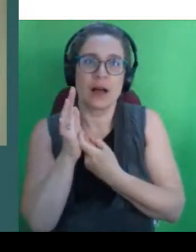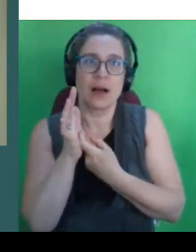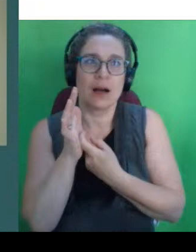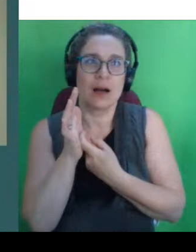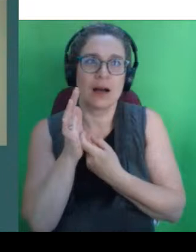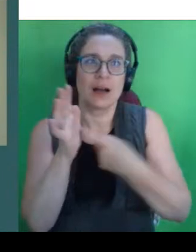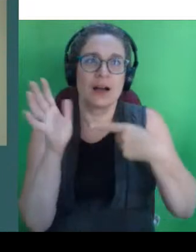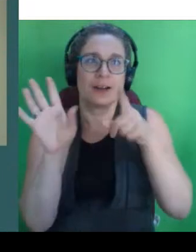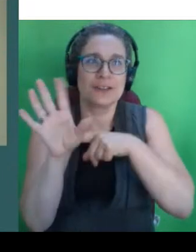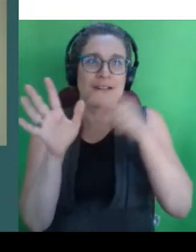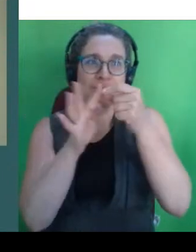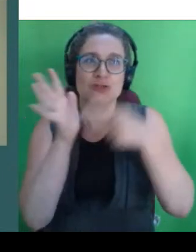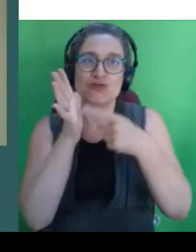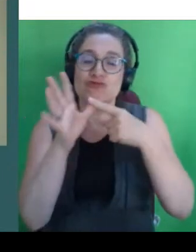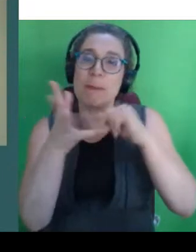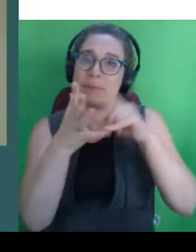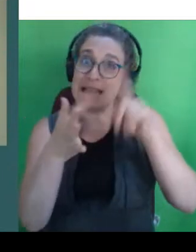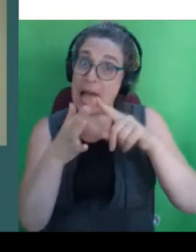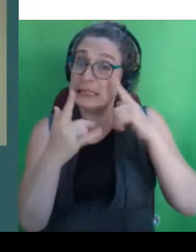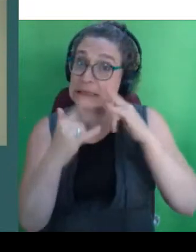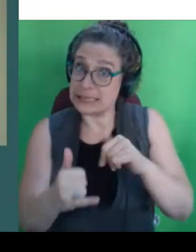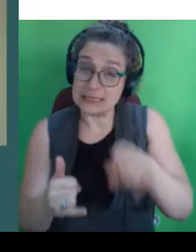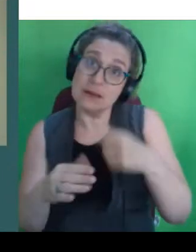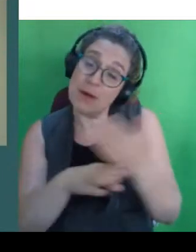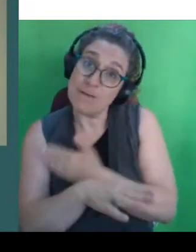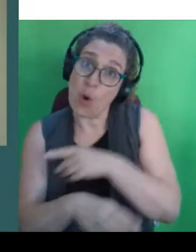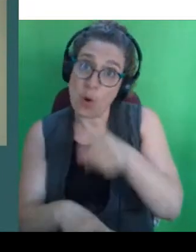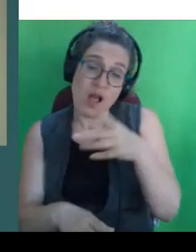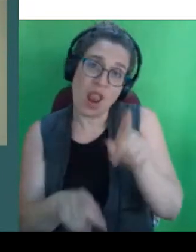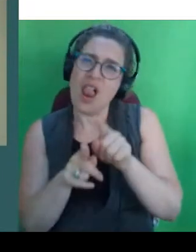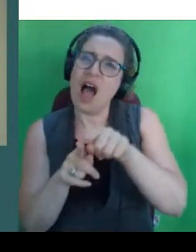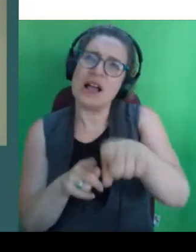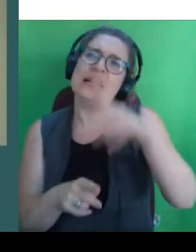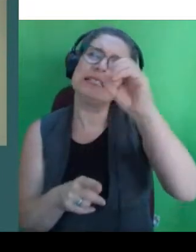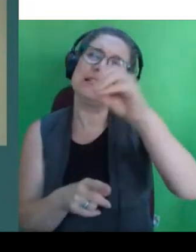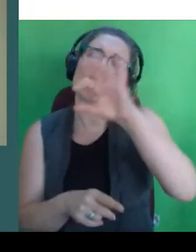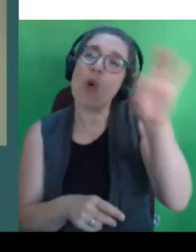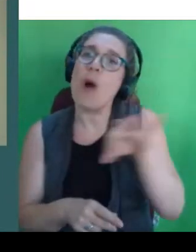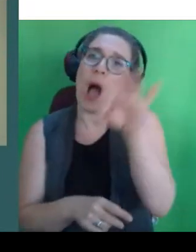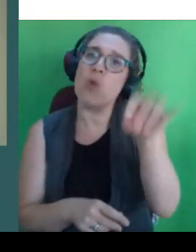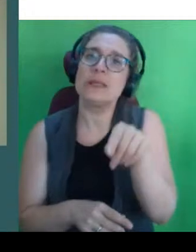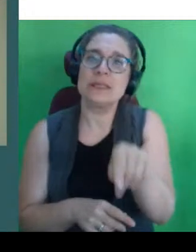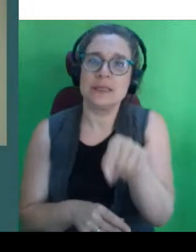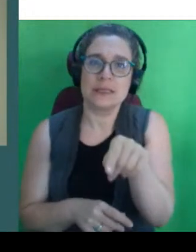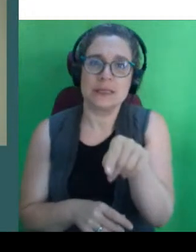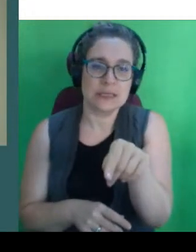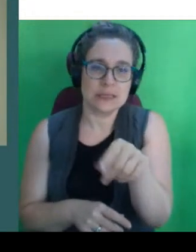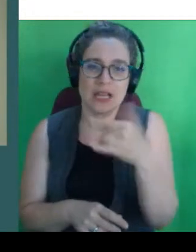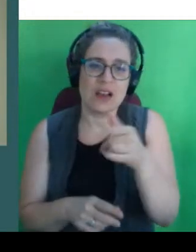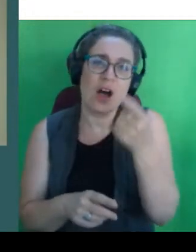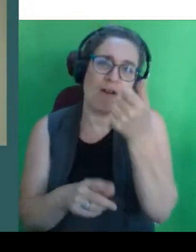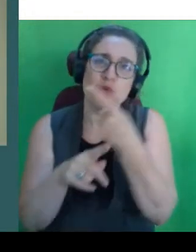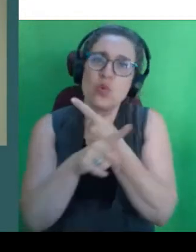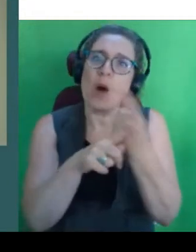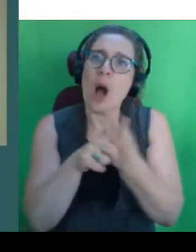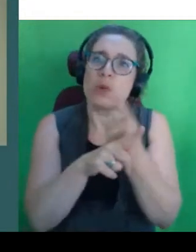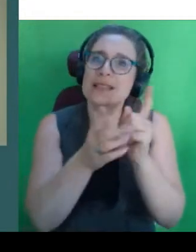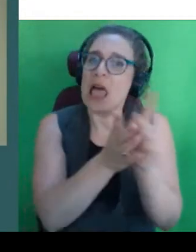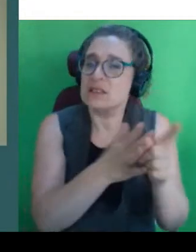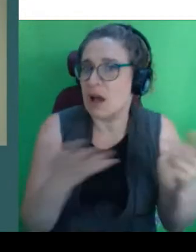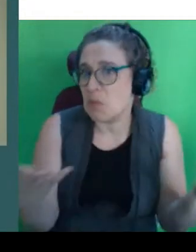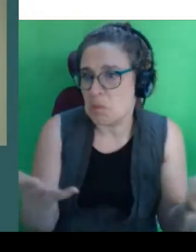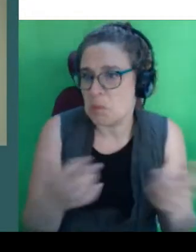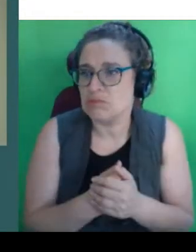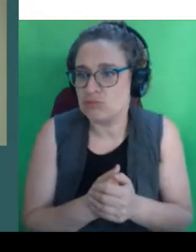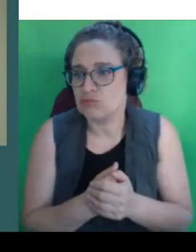mentioned in your presentation, at kind of 0 hours and then kind of 2 hours later? So, I mean, you can get the baseline